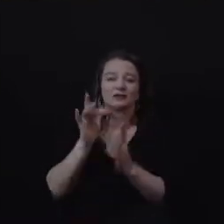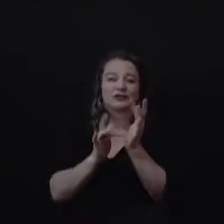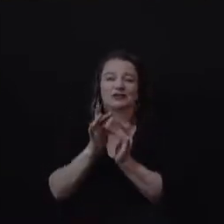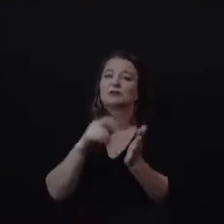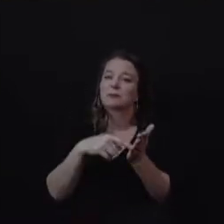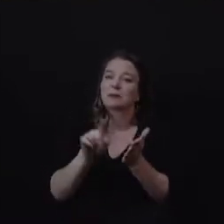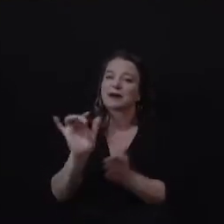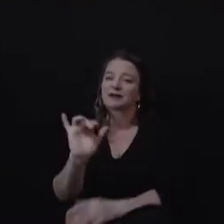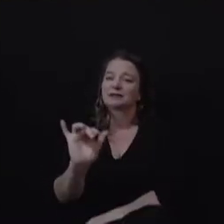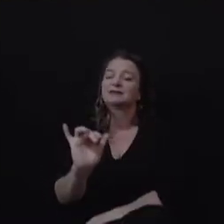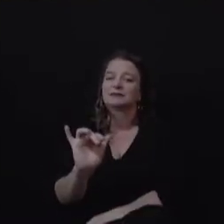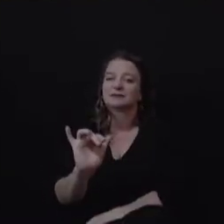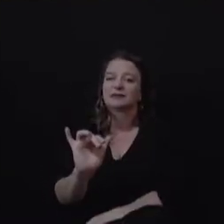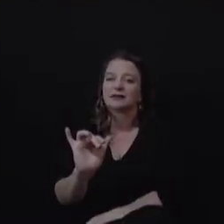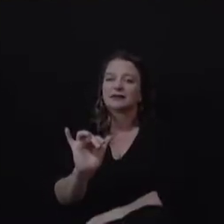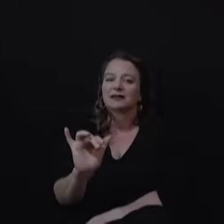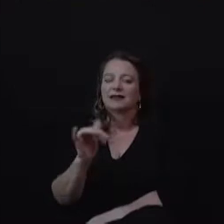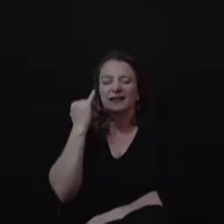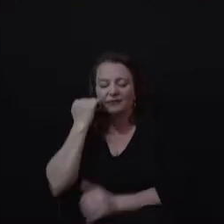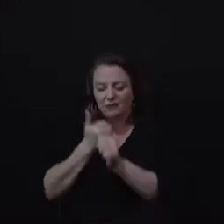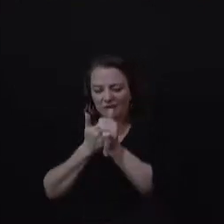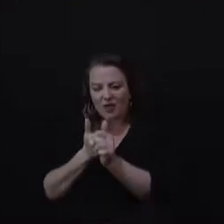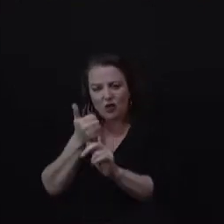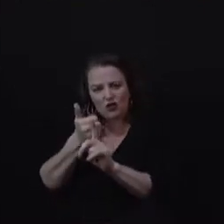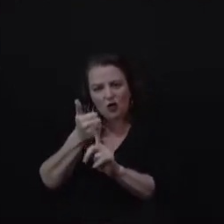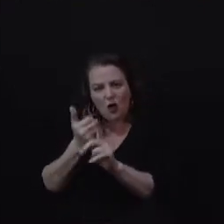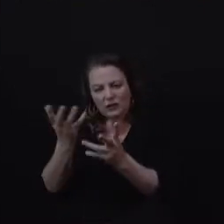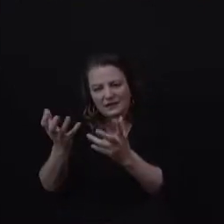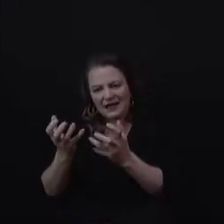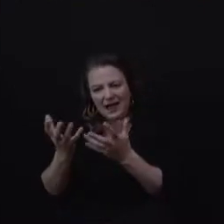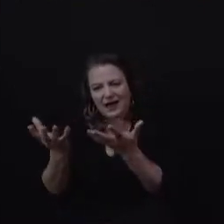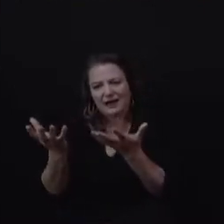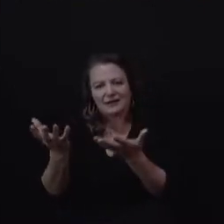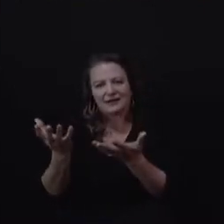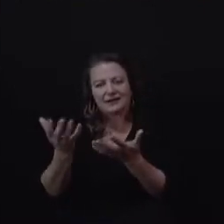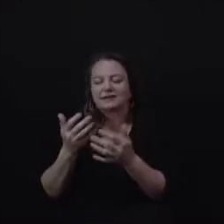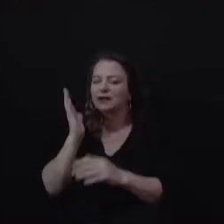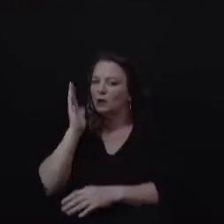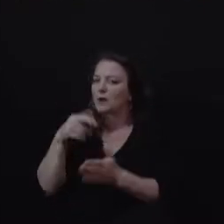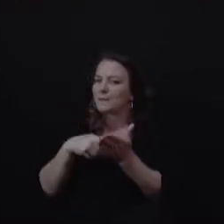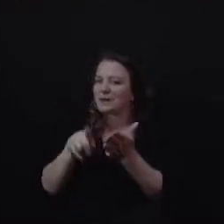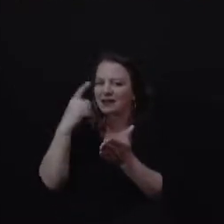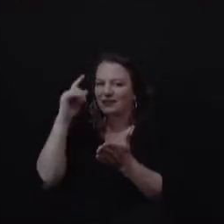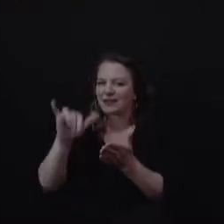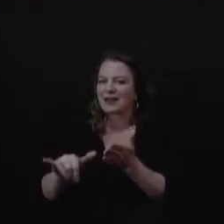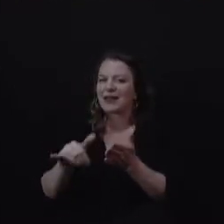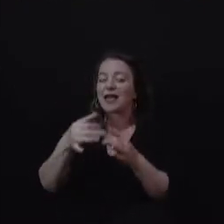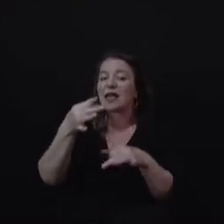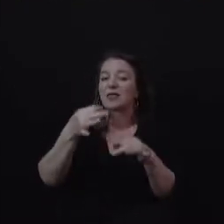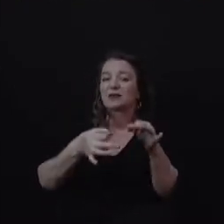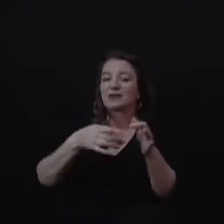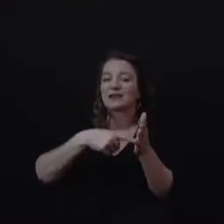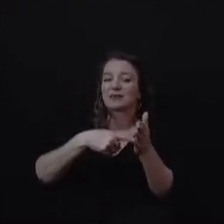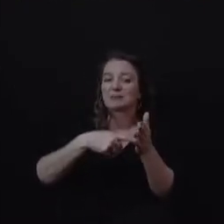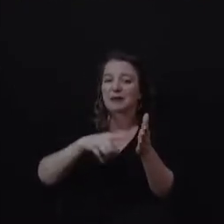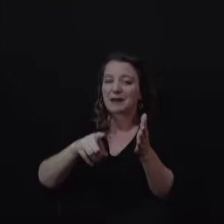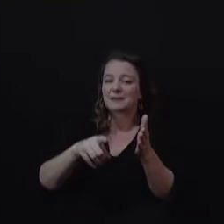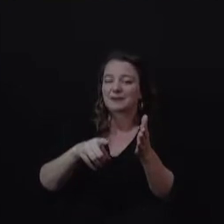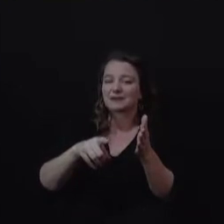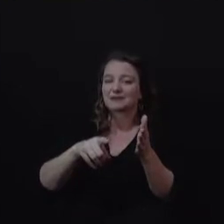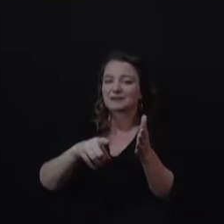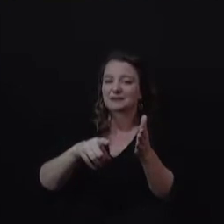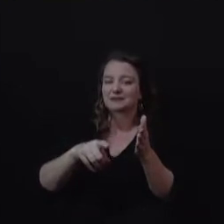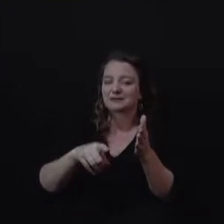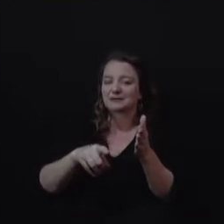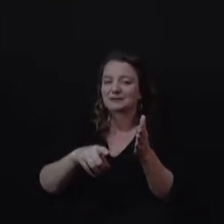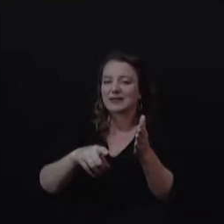live after your own desires and your own will, there's a payday for that, because the wages, the paycheck that we receive